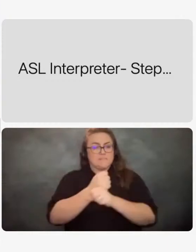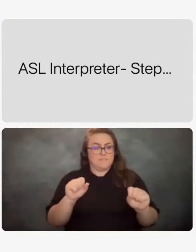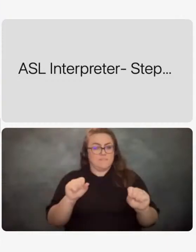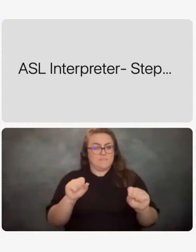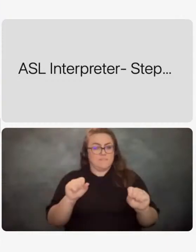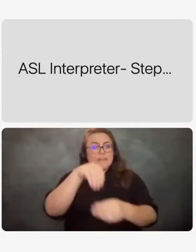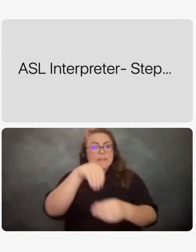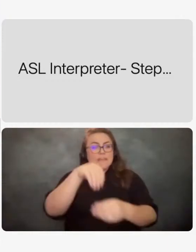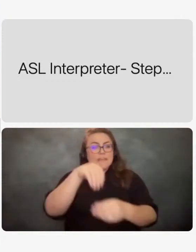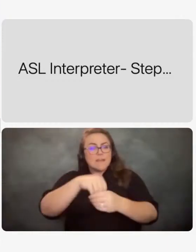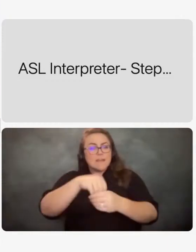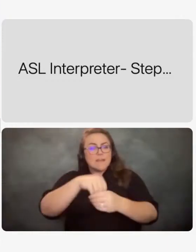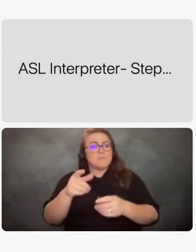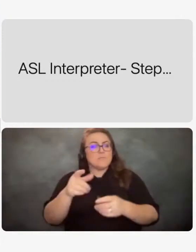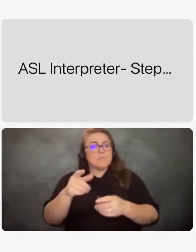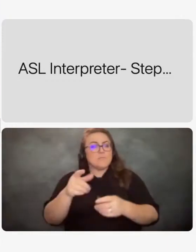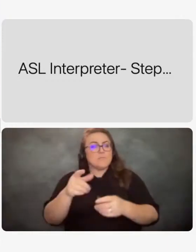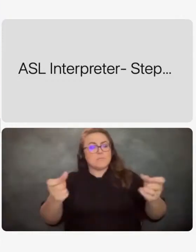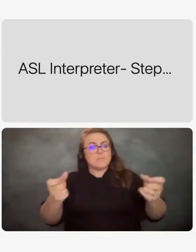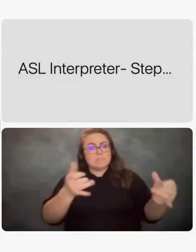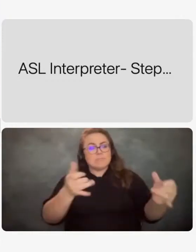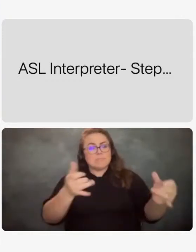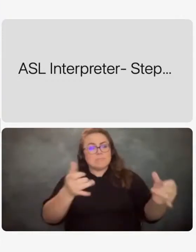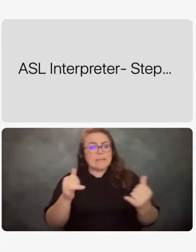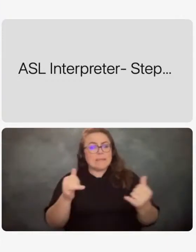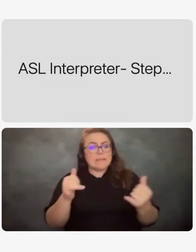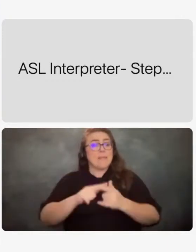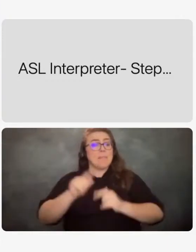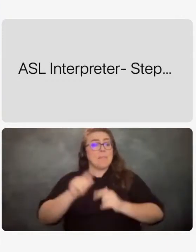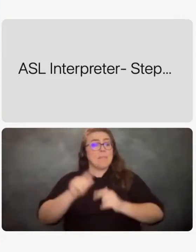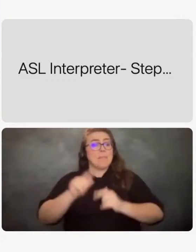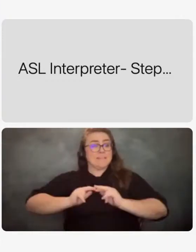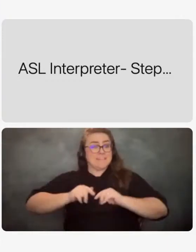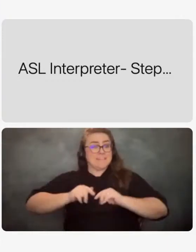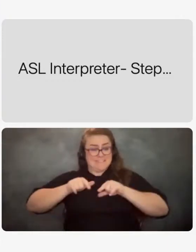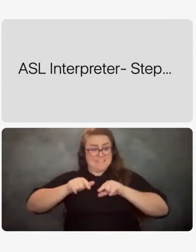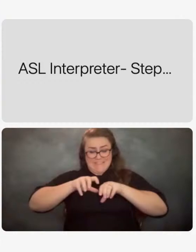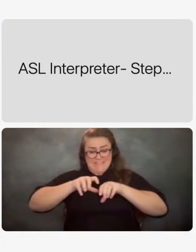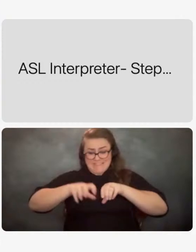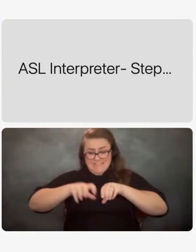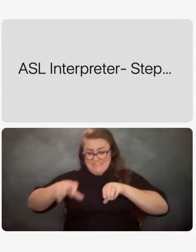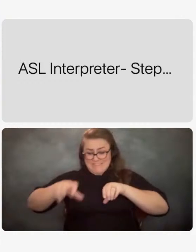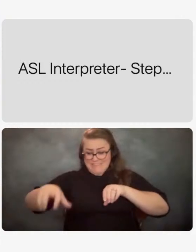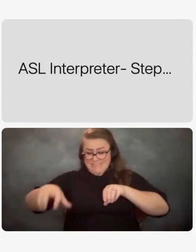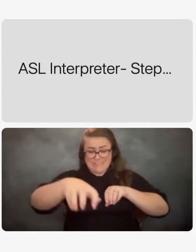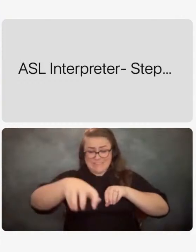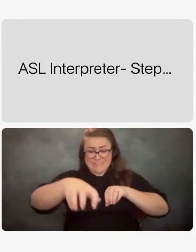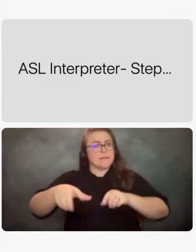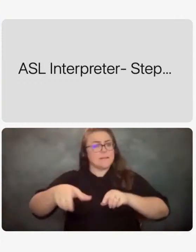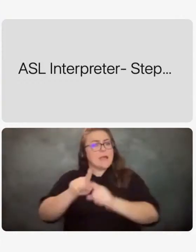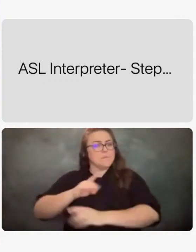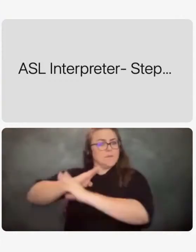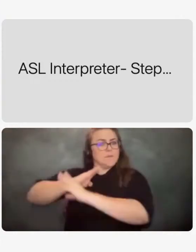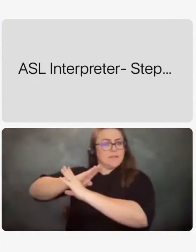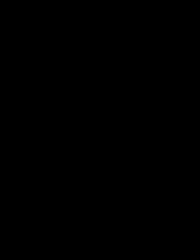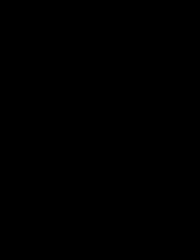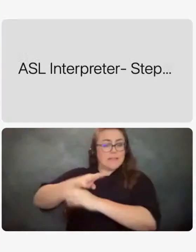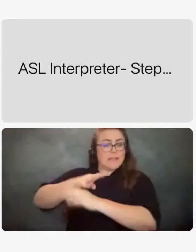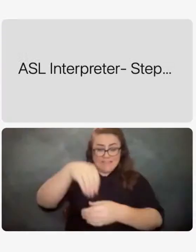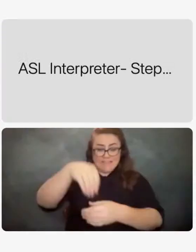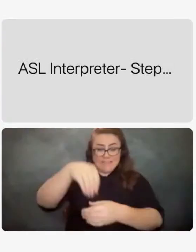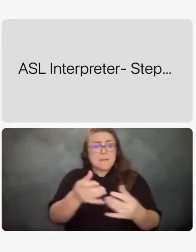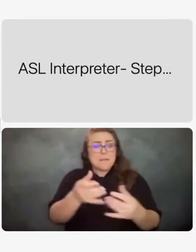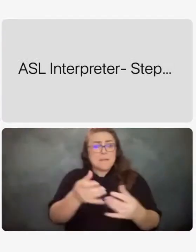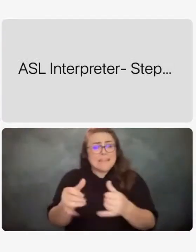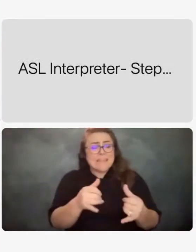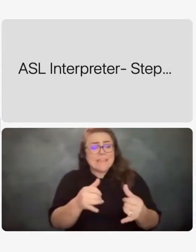would use the buildings themselves to kind of protect the area. So it would be nice, a quiet area from acoustics and from wind and